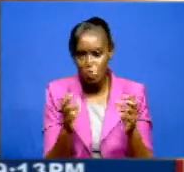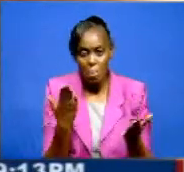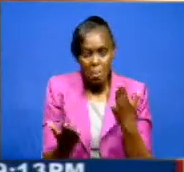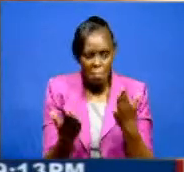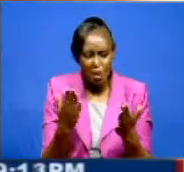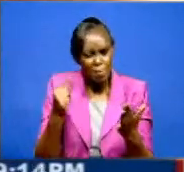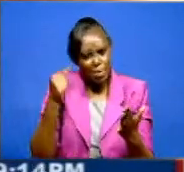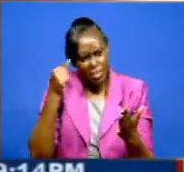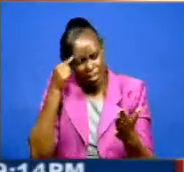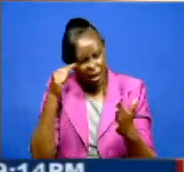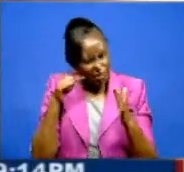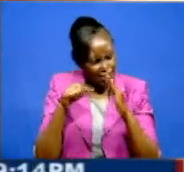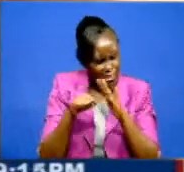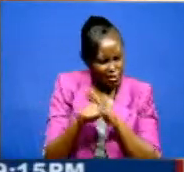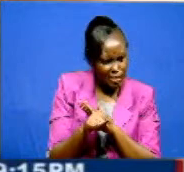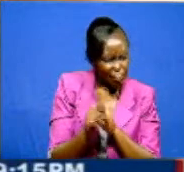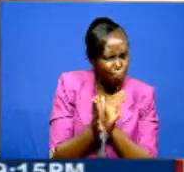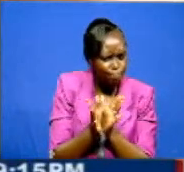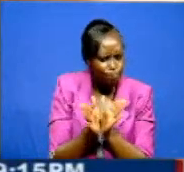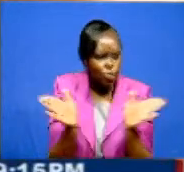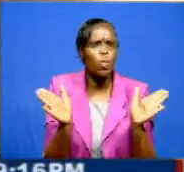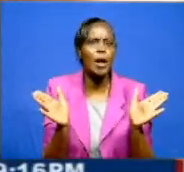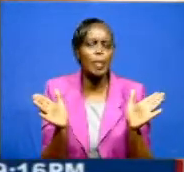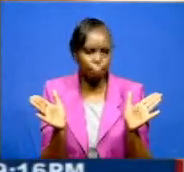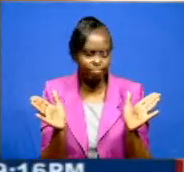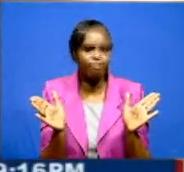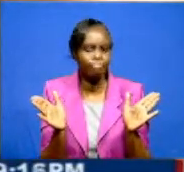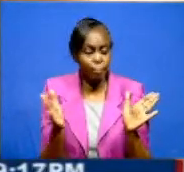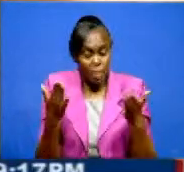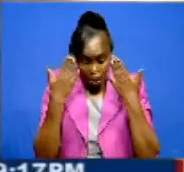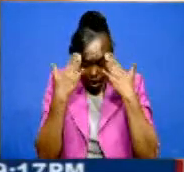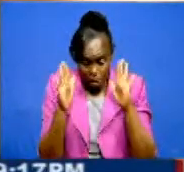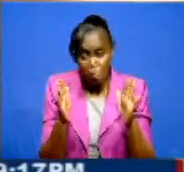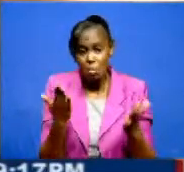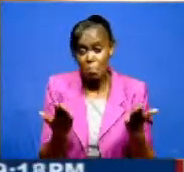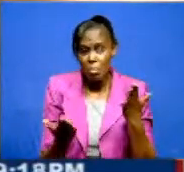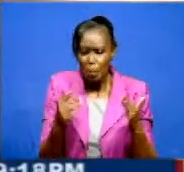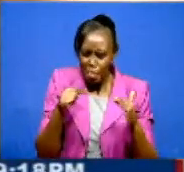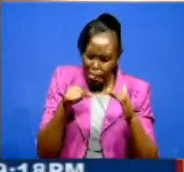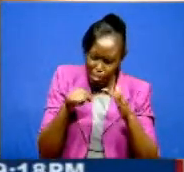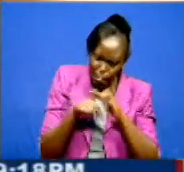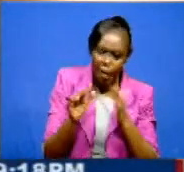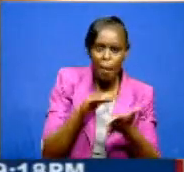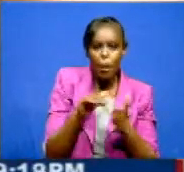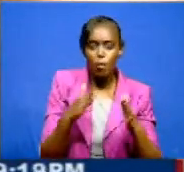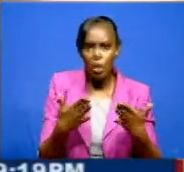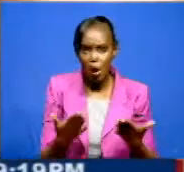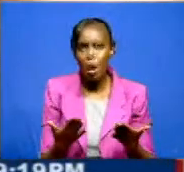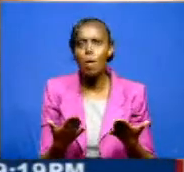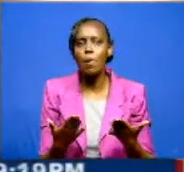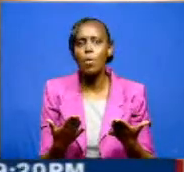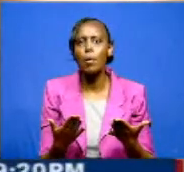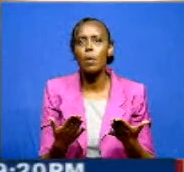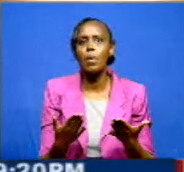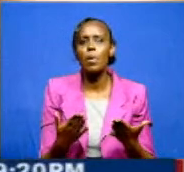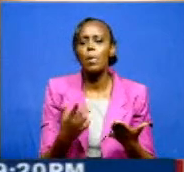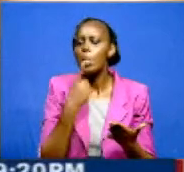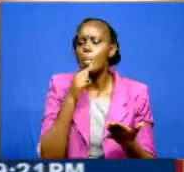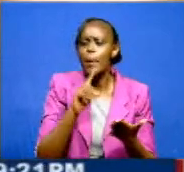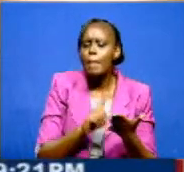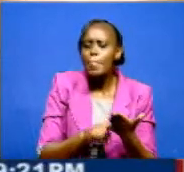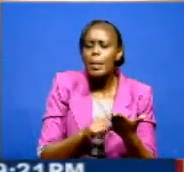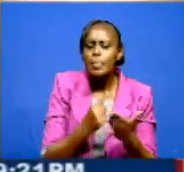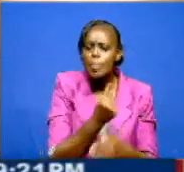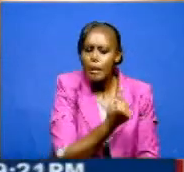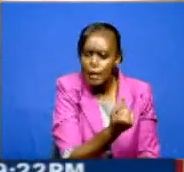to think a little bit broadly and a little bit in depth about how the mung beans within